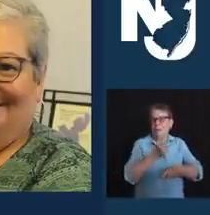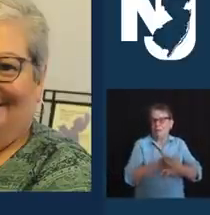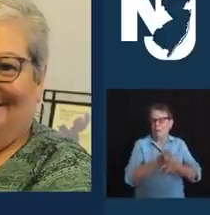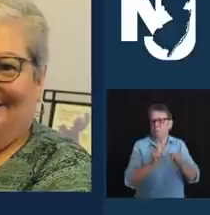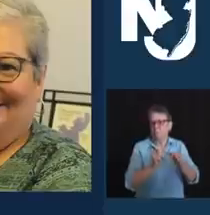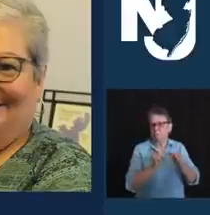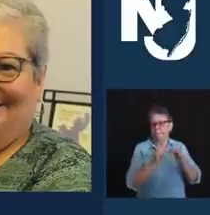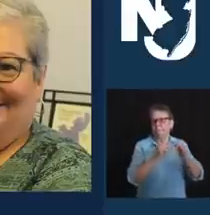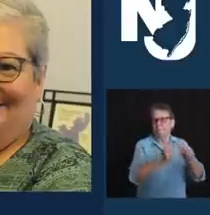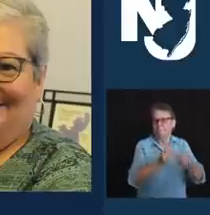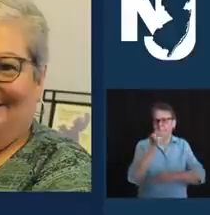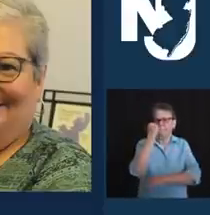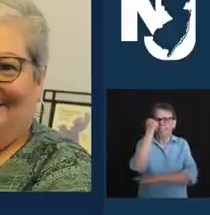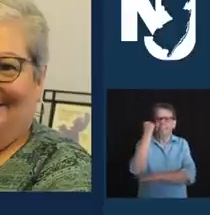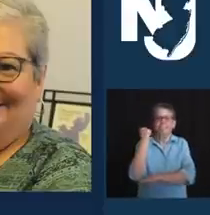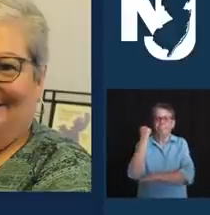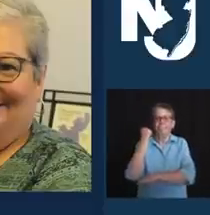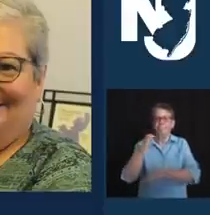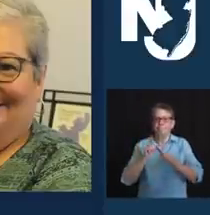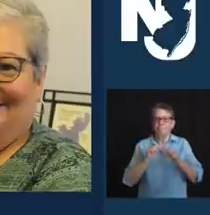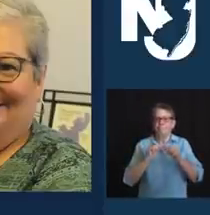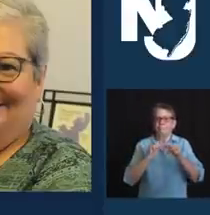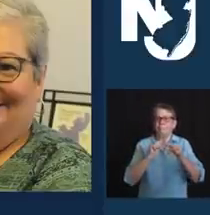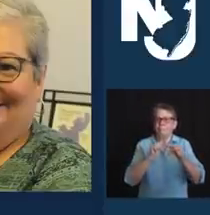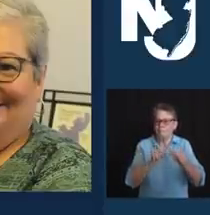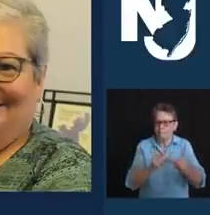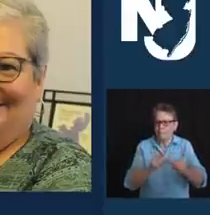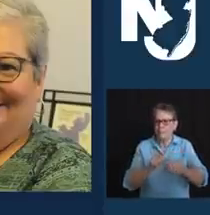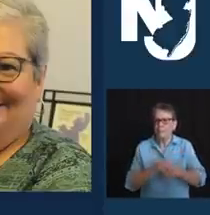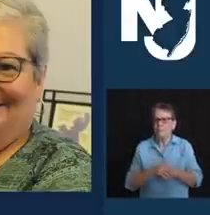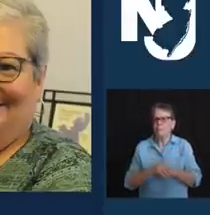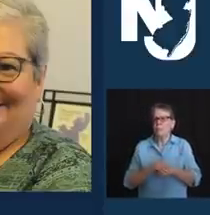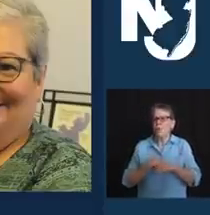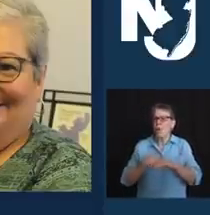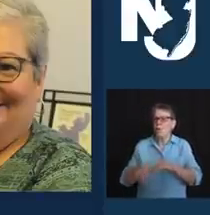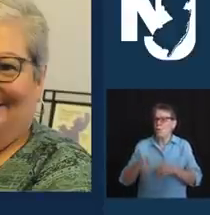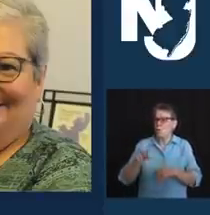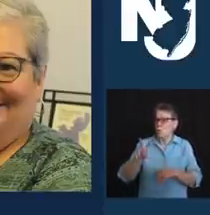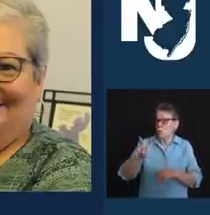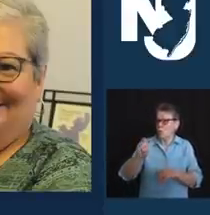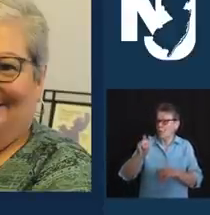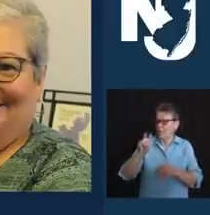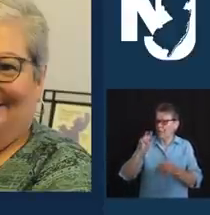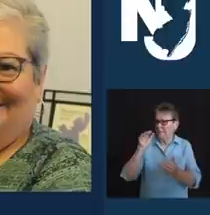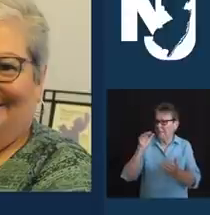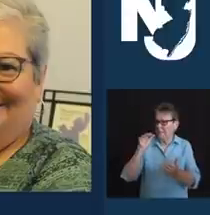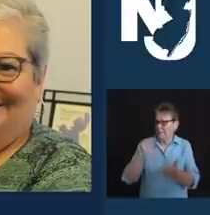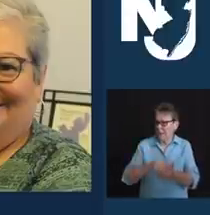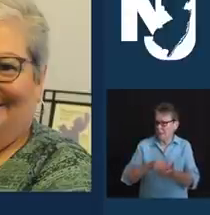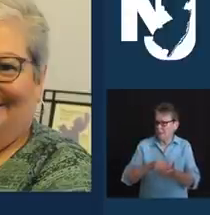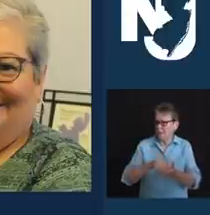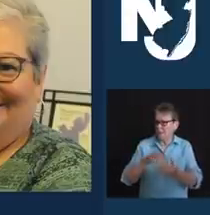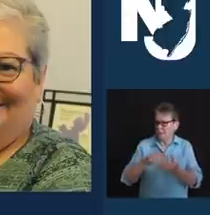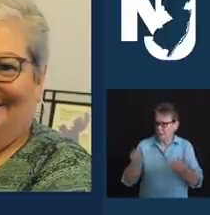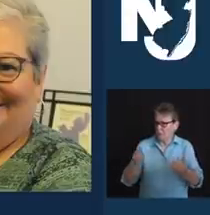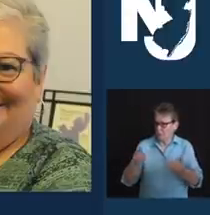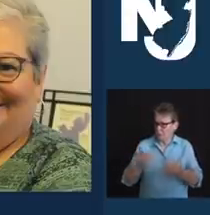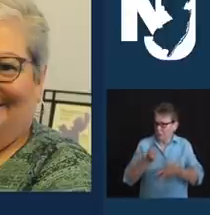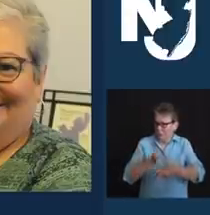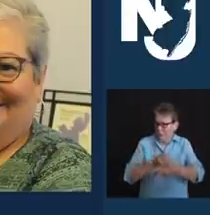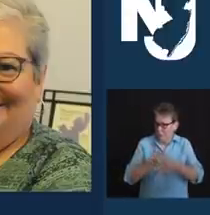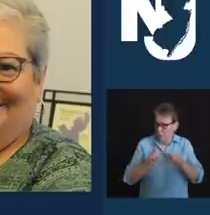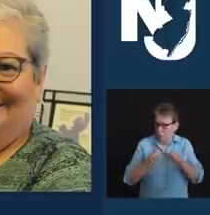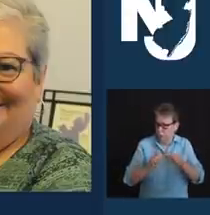NJ, TASK received a grant of more than $200,000, funds which have allowed them to put more back into the